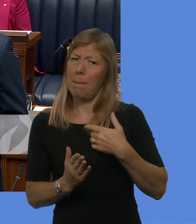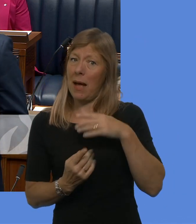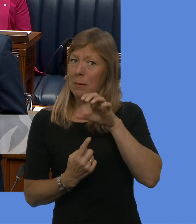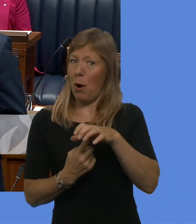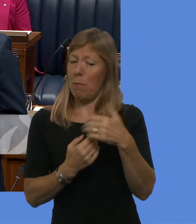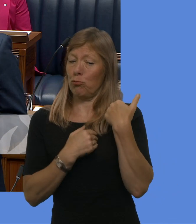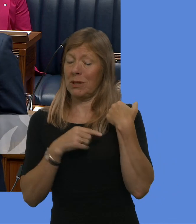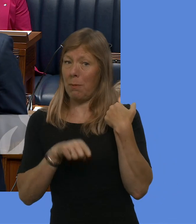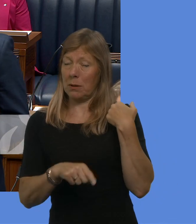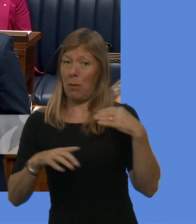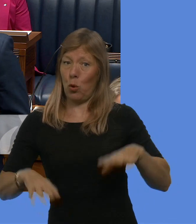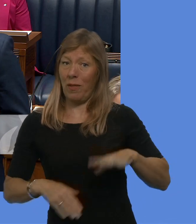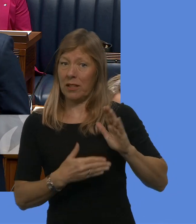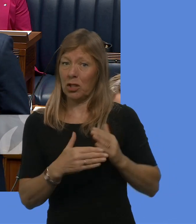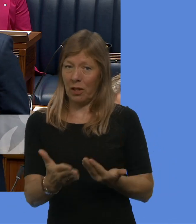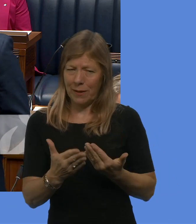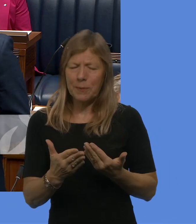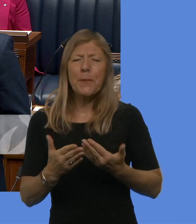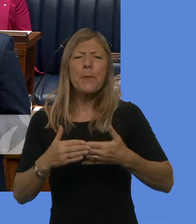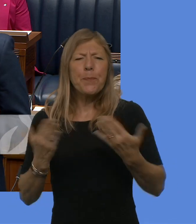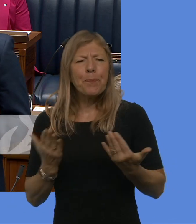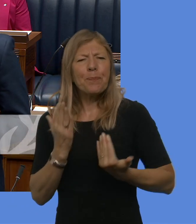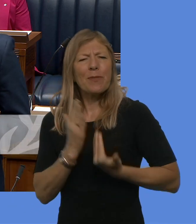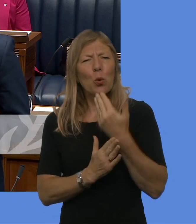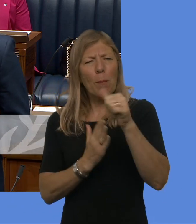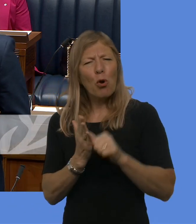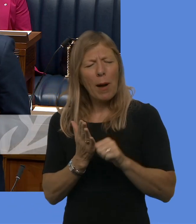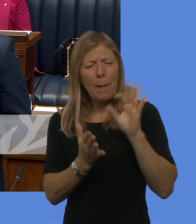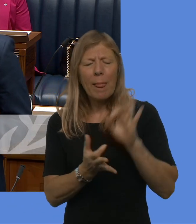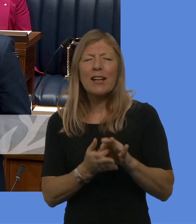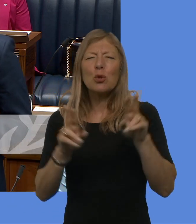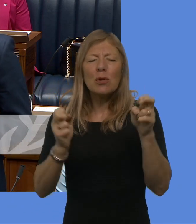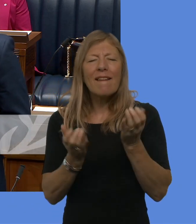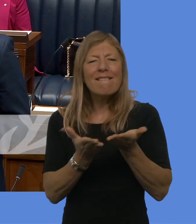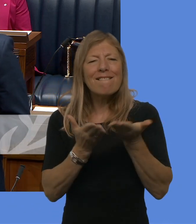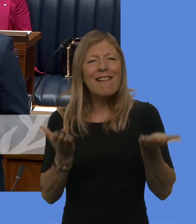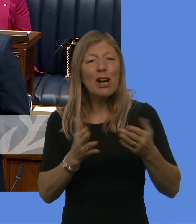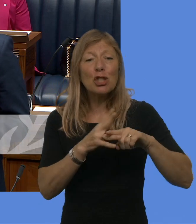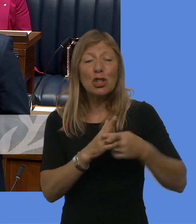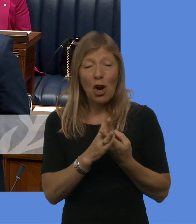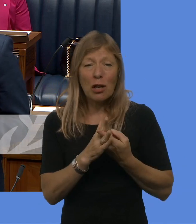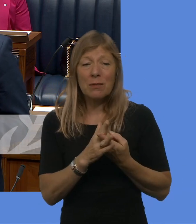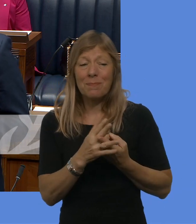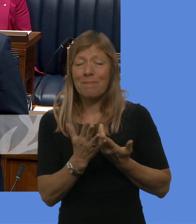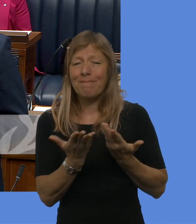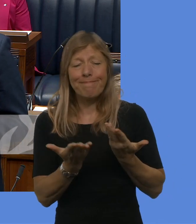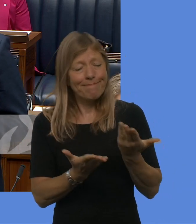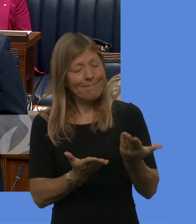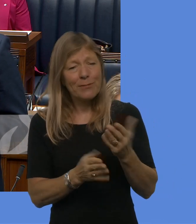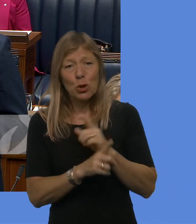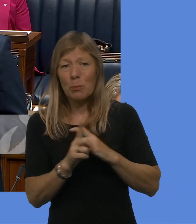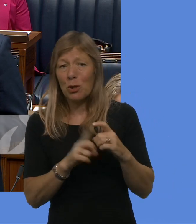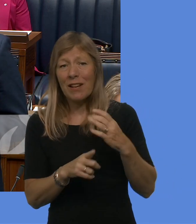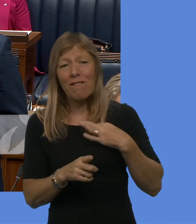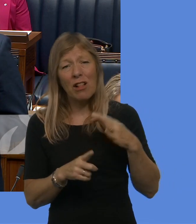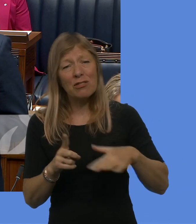new programme, which is going to build upon Fair Start, the community and the voluntary sector add so much value that it's important